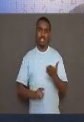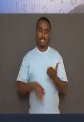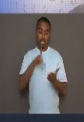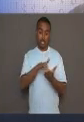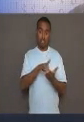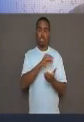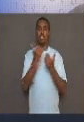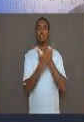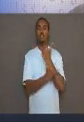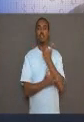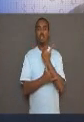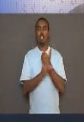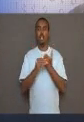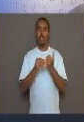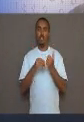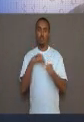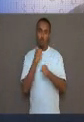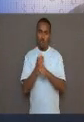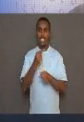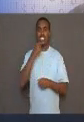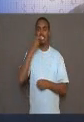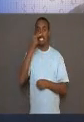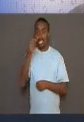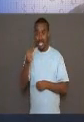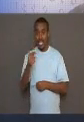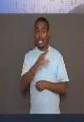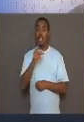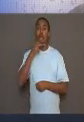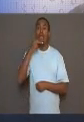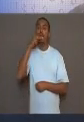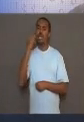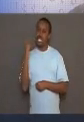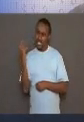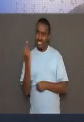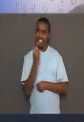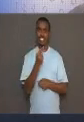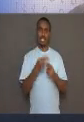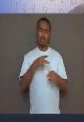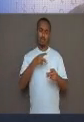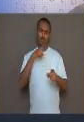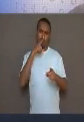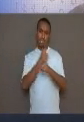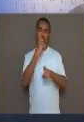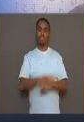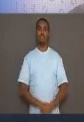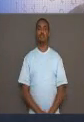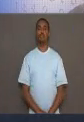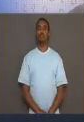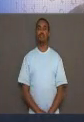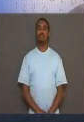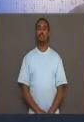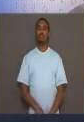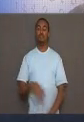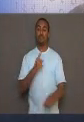and countries and work on saying and pronouncing each name correctly.